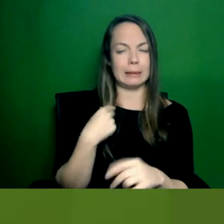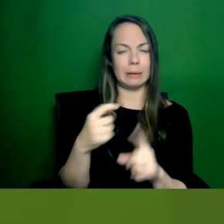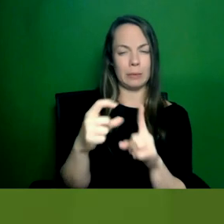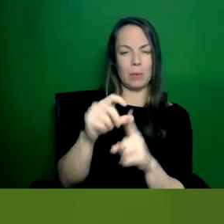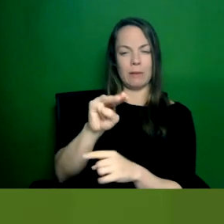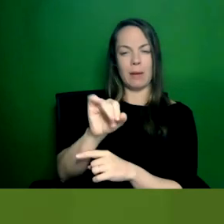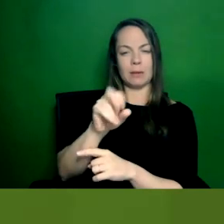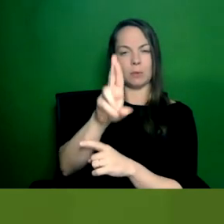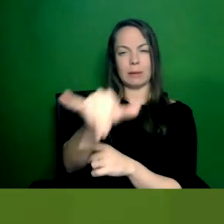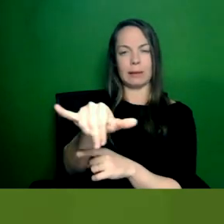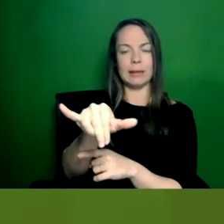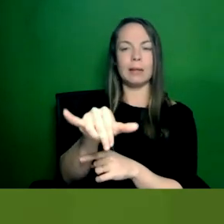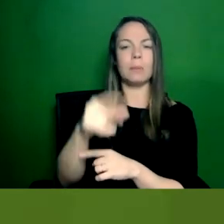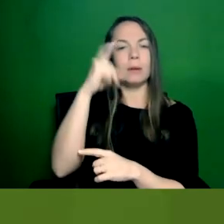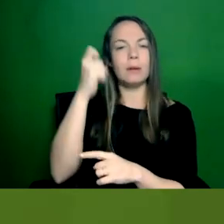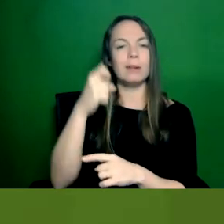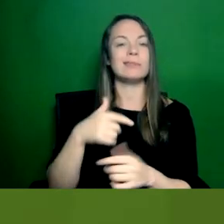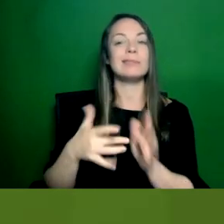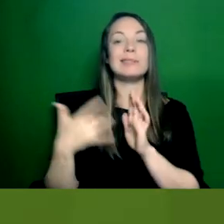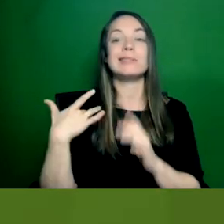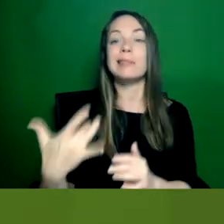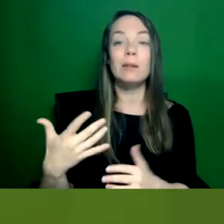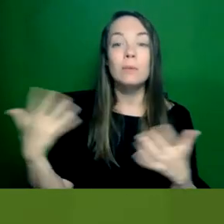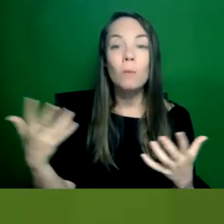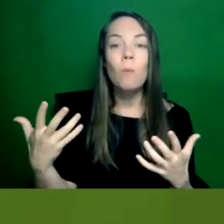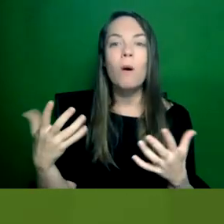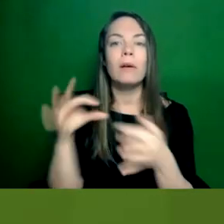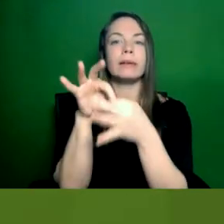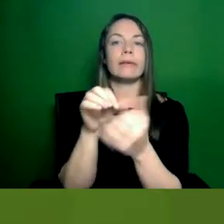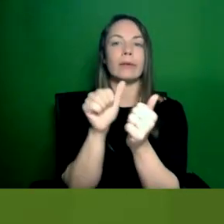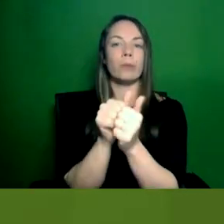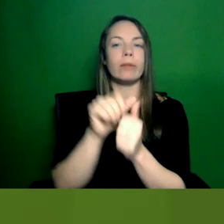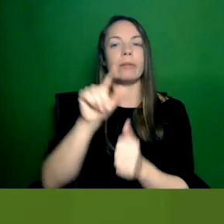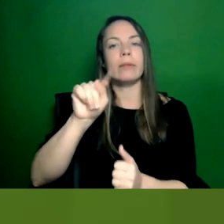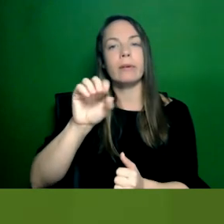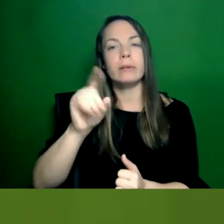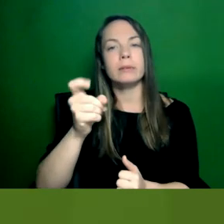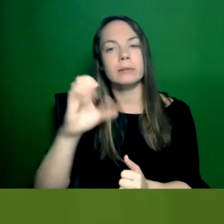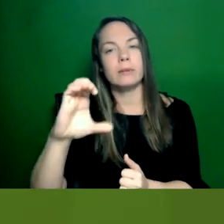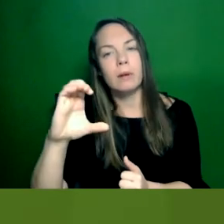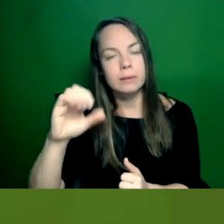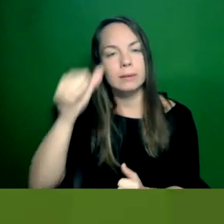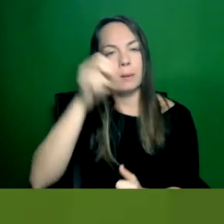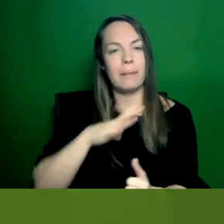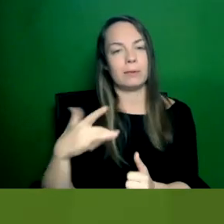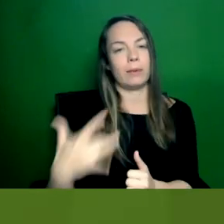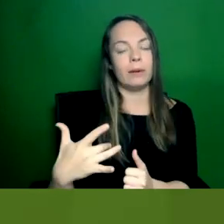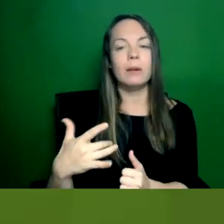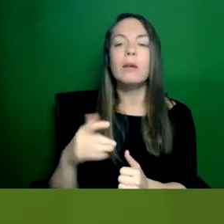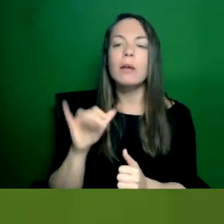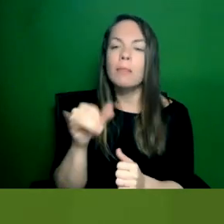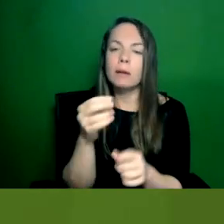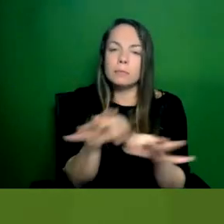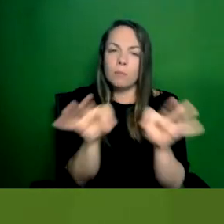in opposition to toxic masculinity too. And I think that sometimes those things can be useful concepts to be thinking